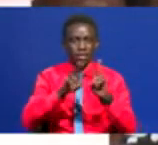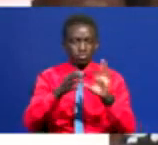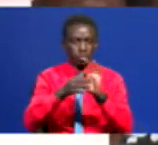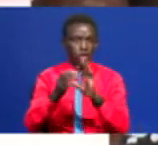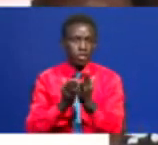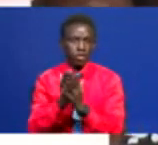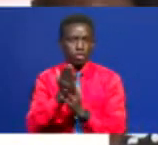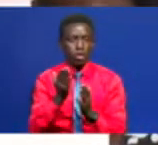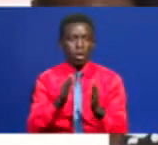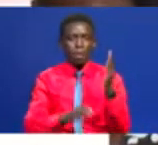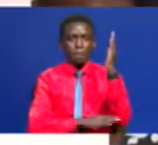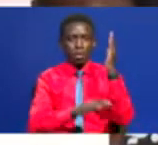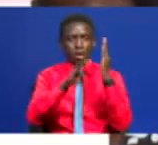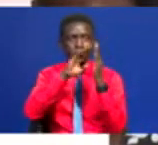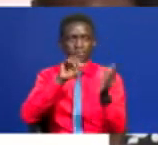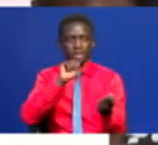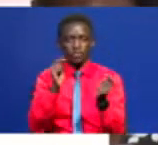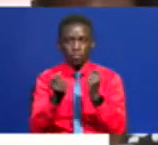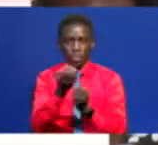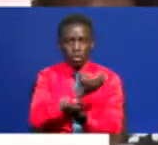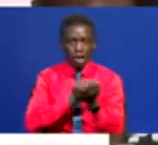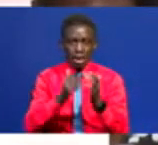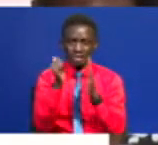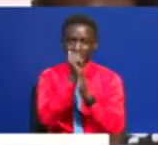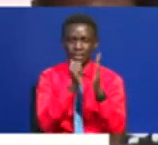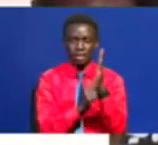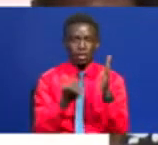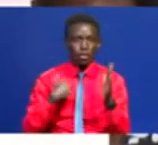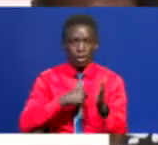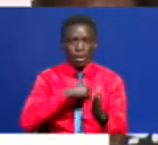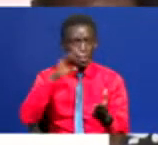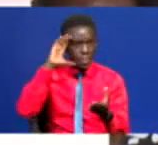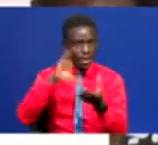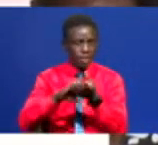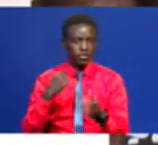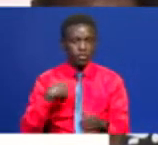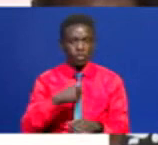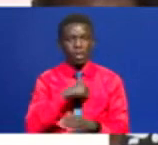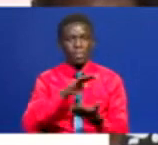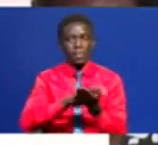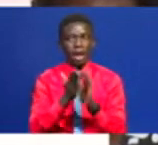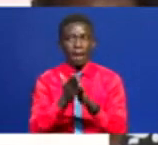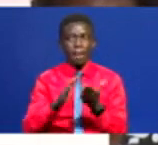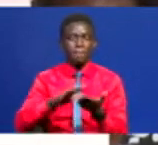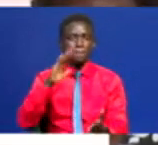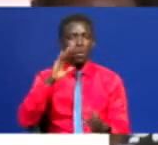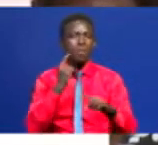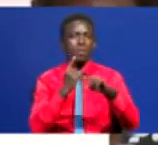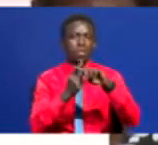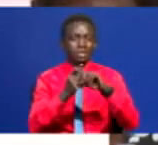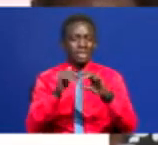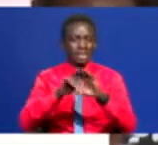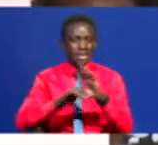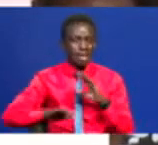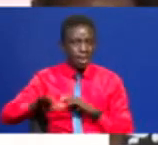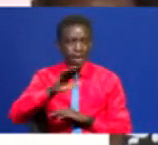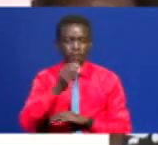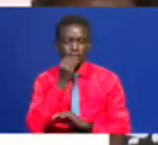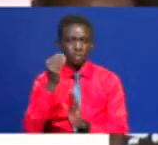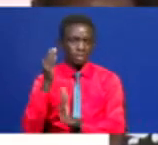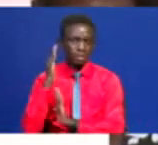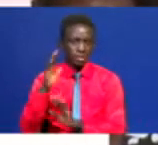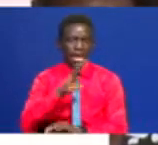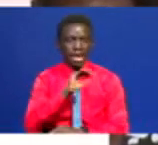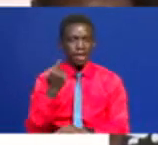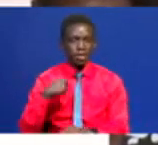economic transformation agenda, and we believe will be most effective in realizing food security, reducing food